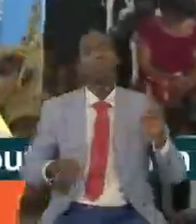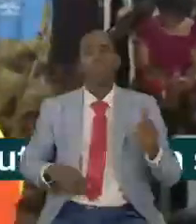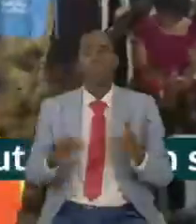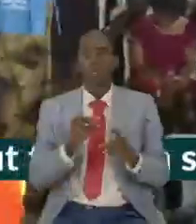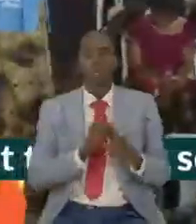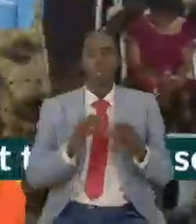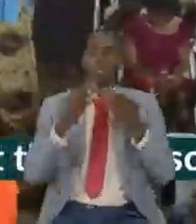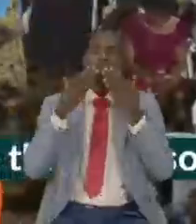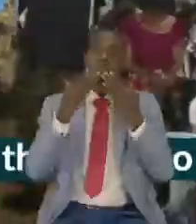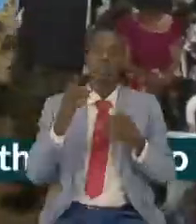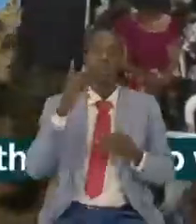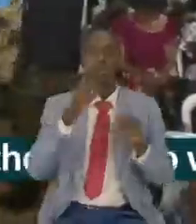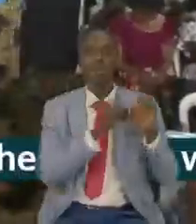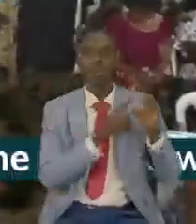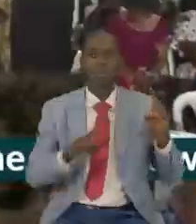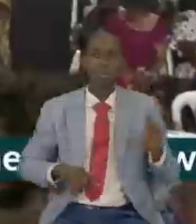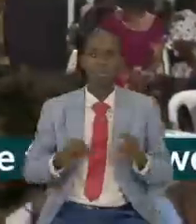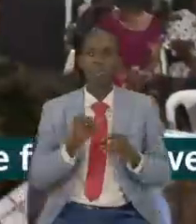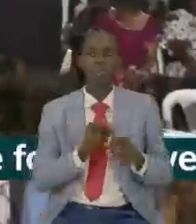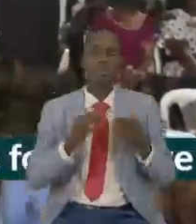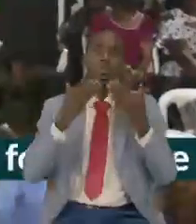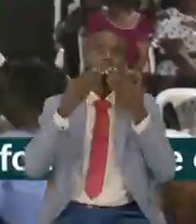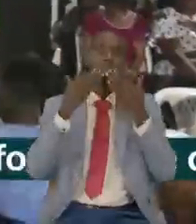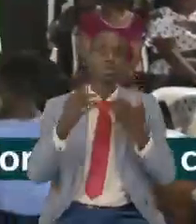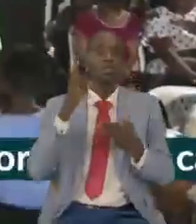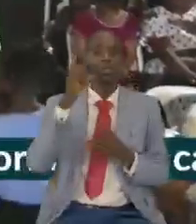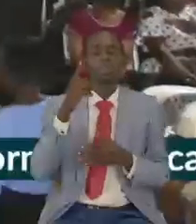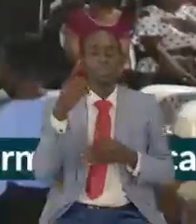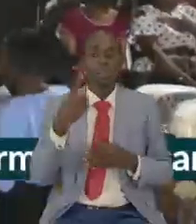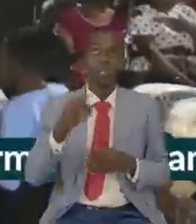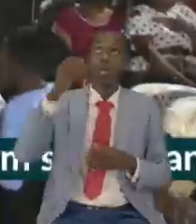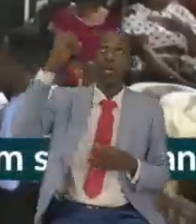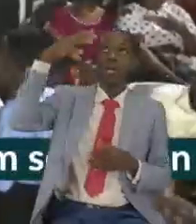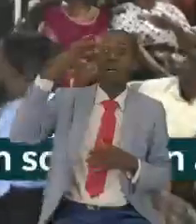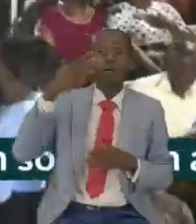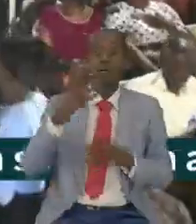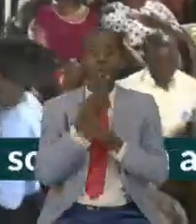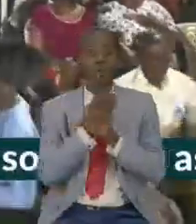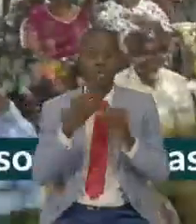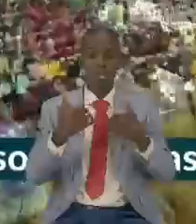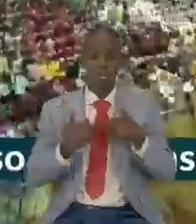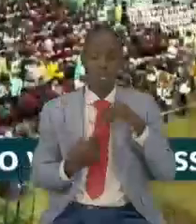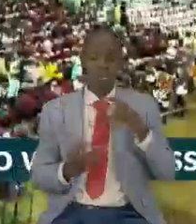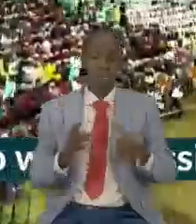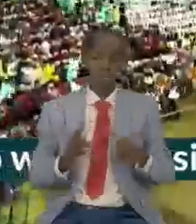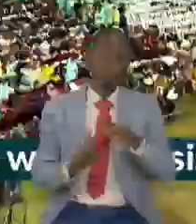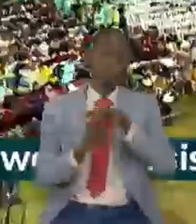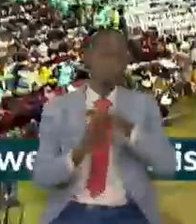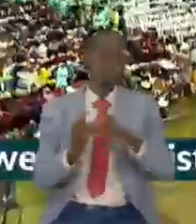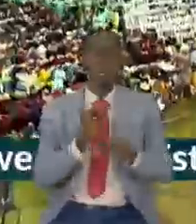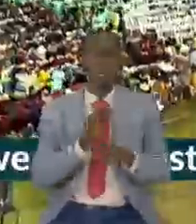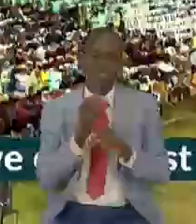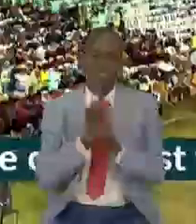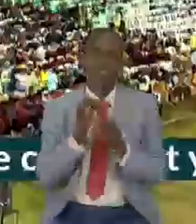of redemption has come, and I take that light right now. Rise up there and